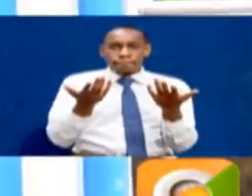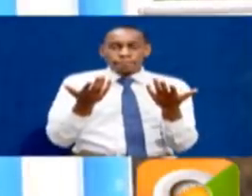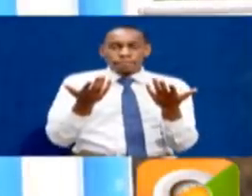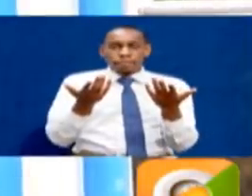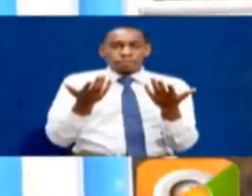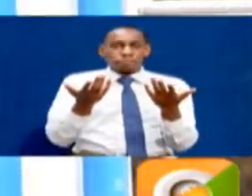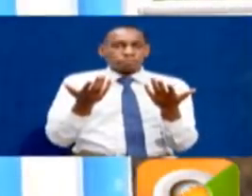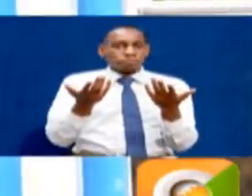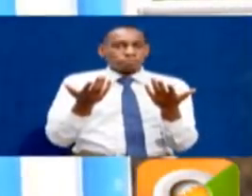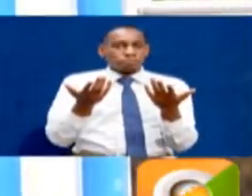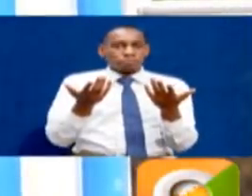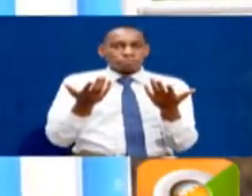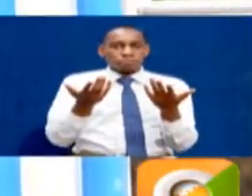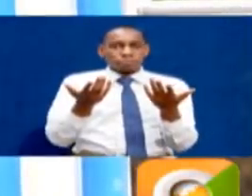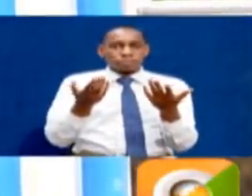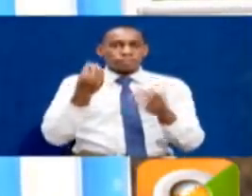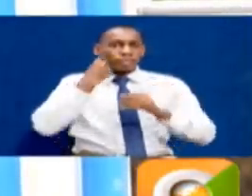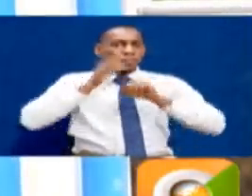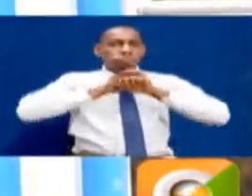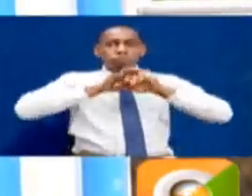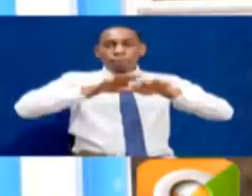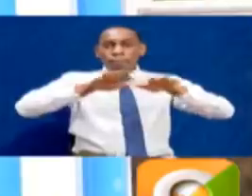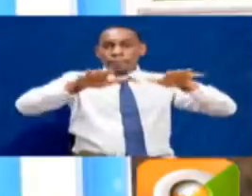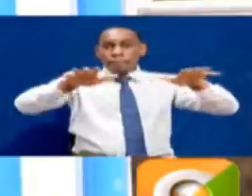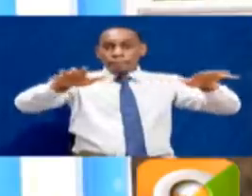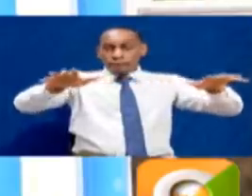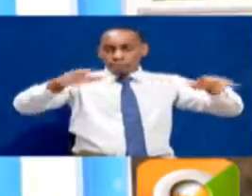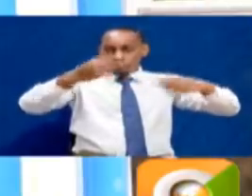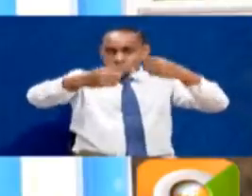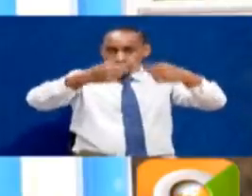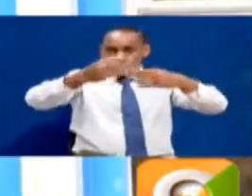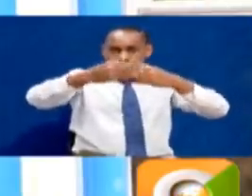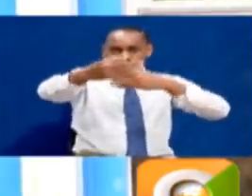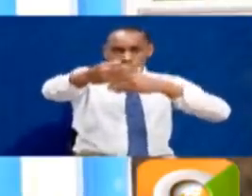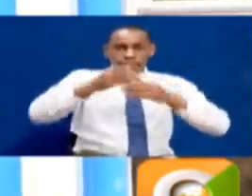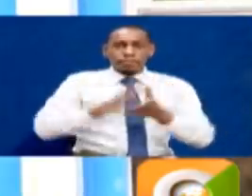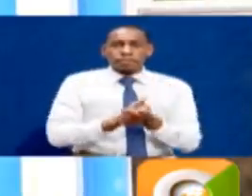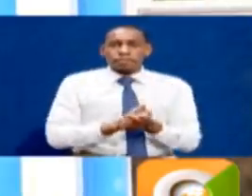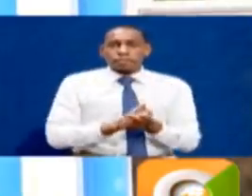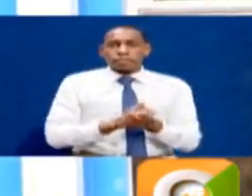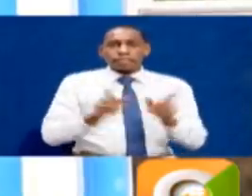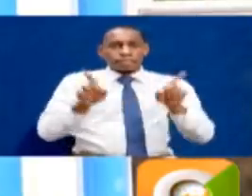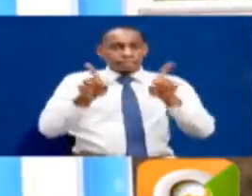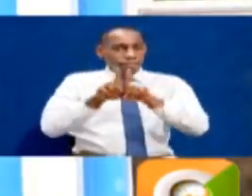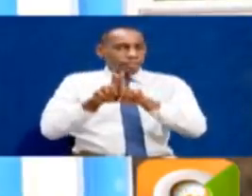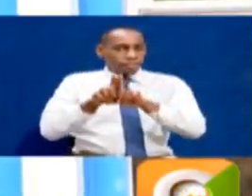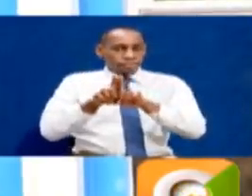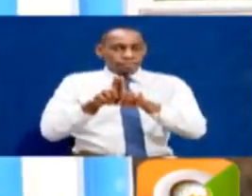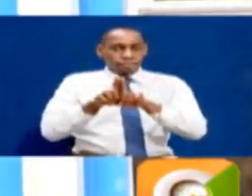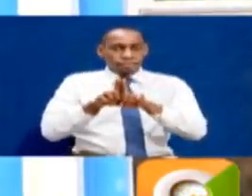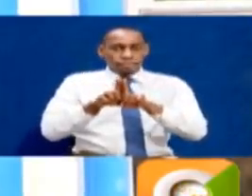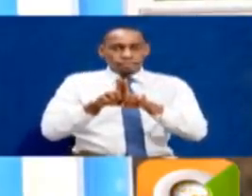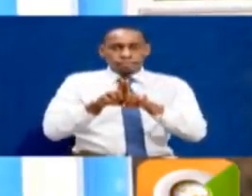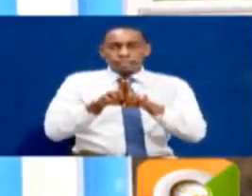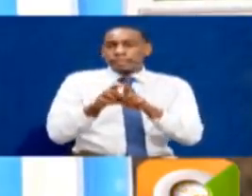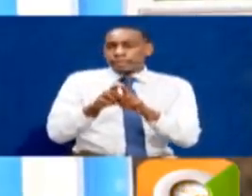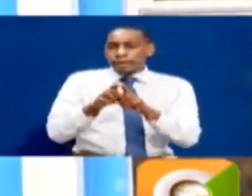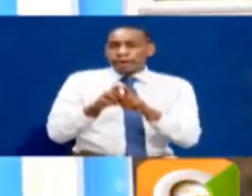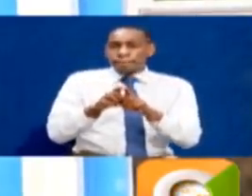in terms of the way this disease will progress, vis-a-vis also some bit